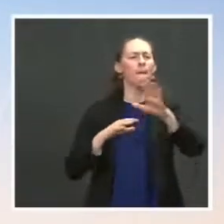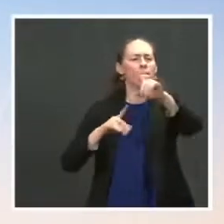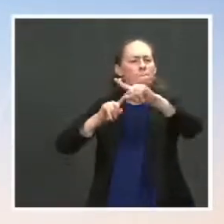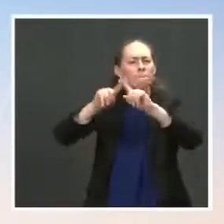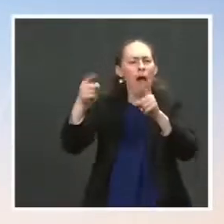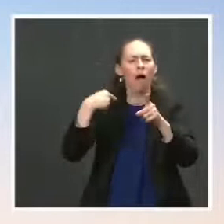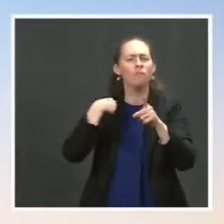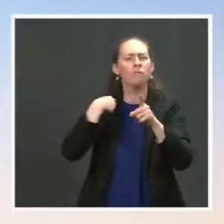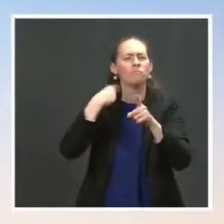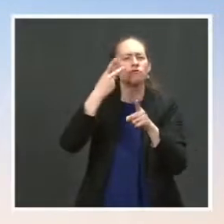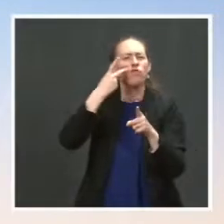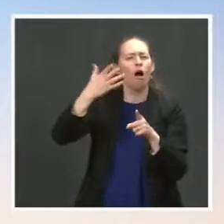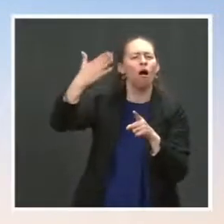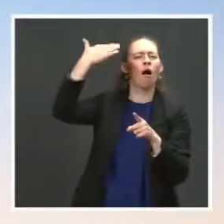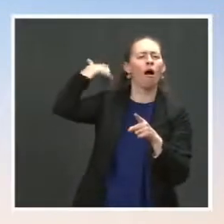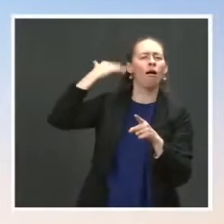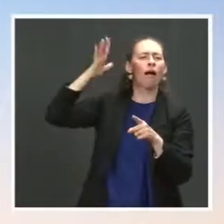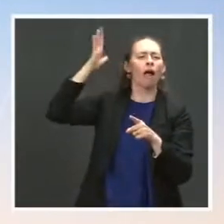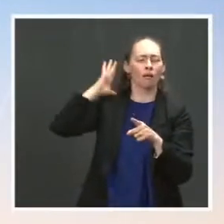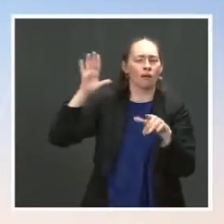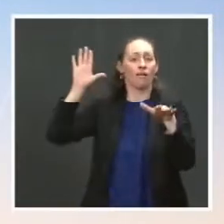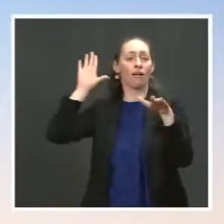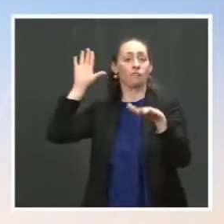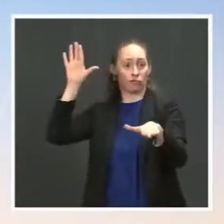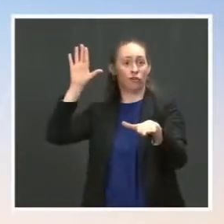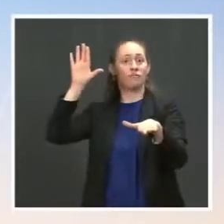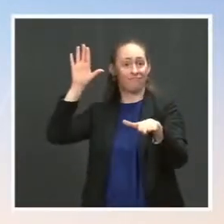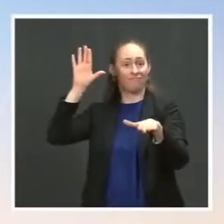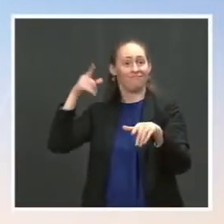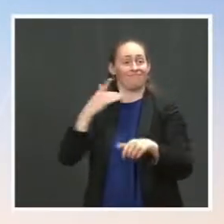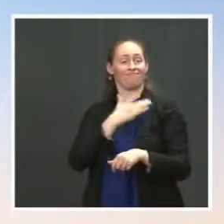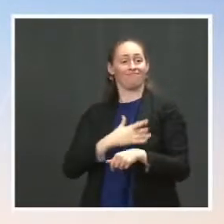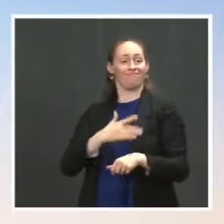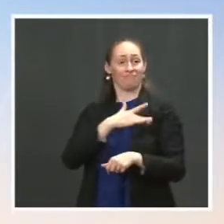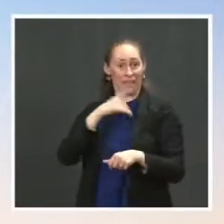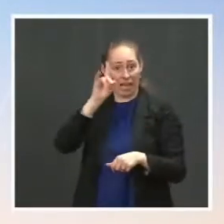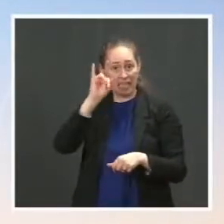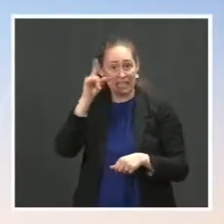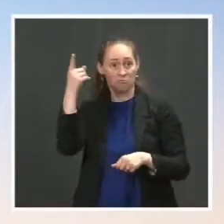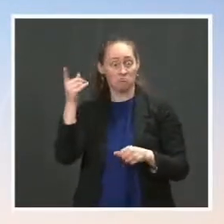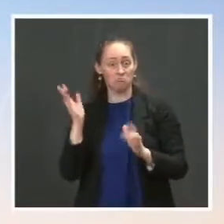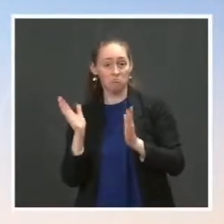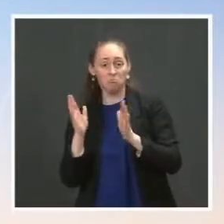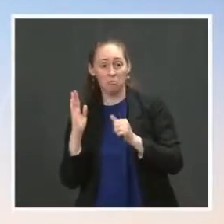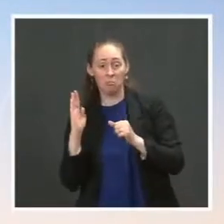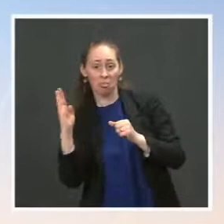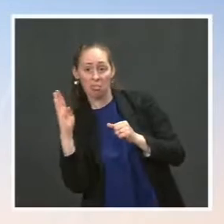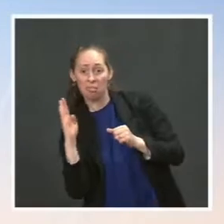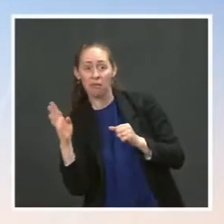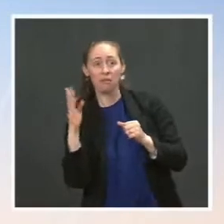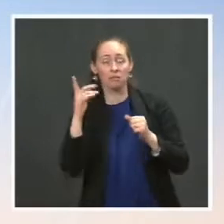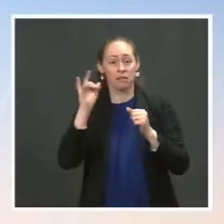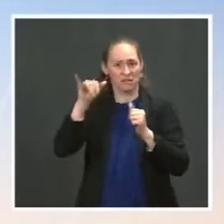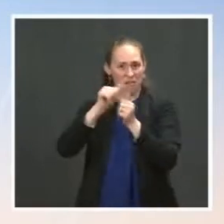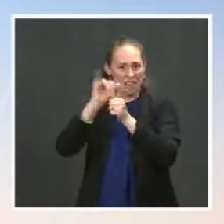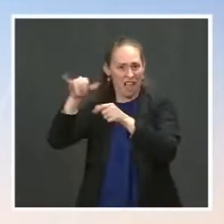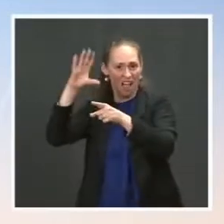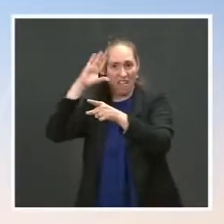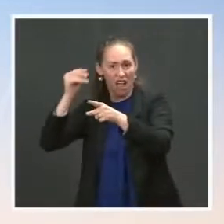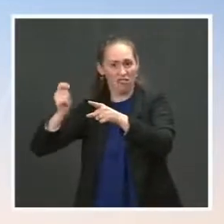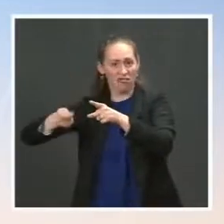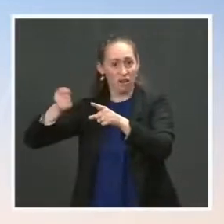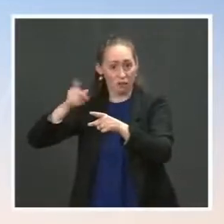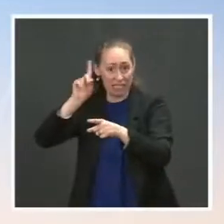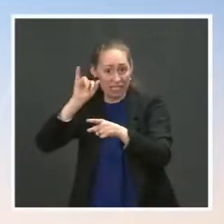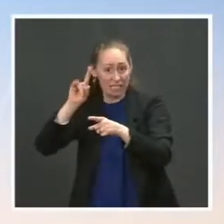when he was sworn in, has he had any conversations with Supreme Court justices? Not that I'm aware of. I'm happy to check if there's anything we can read out.